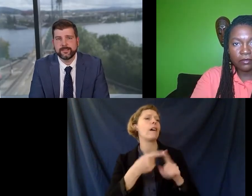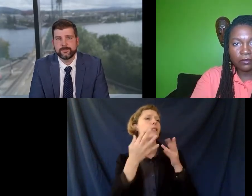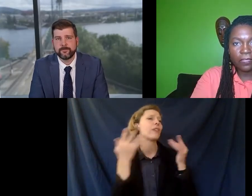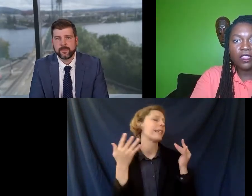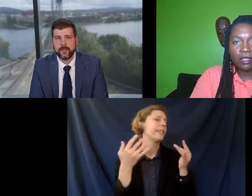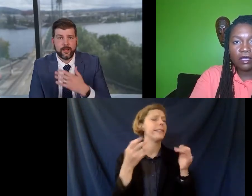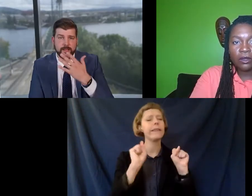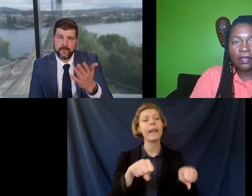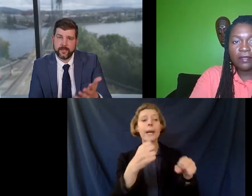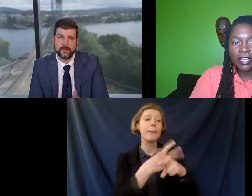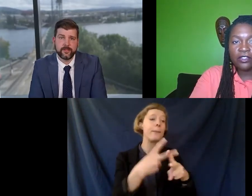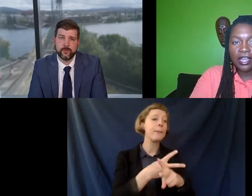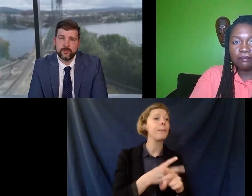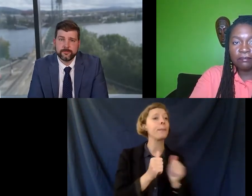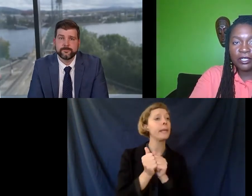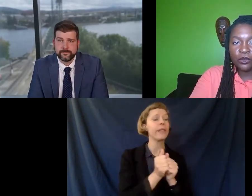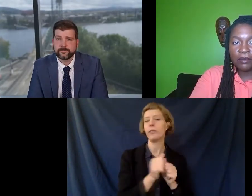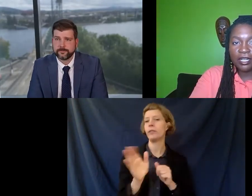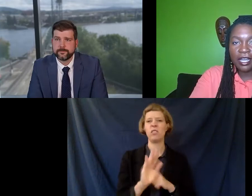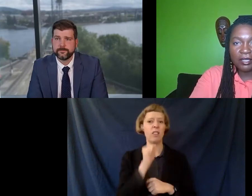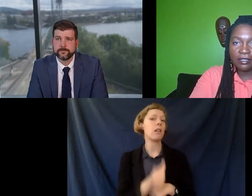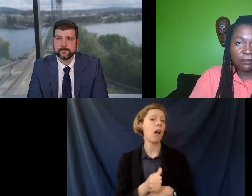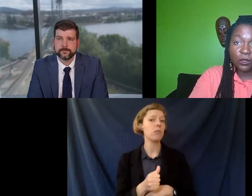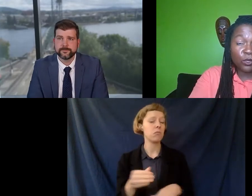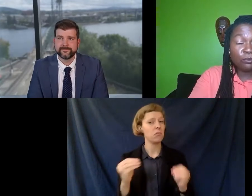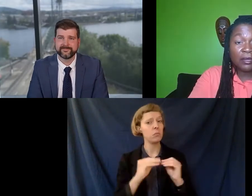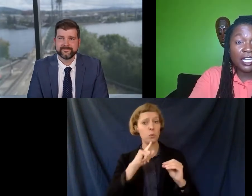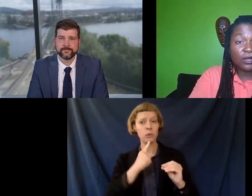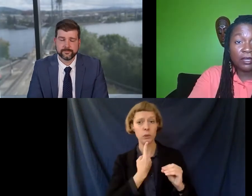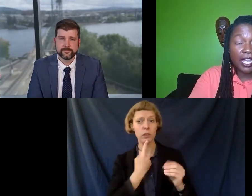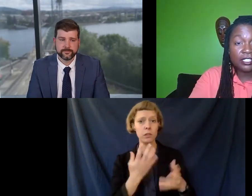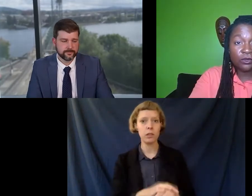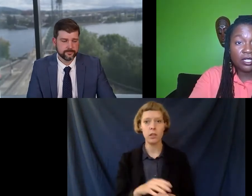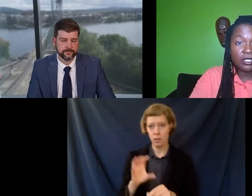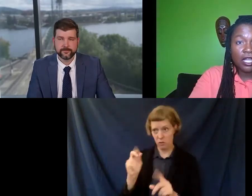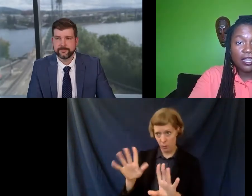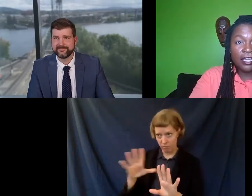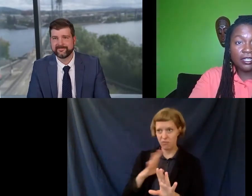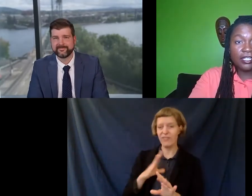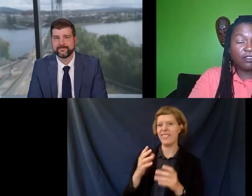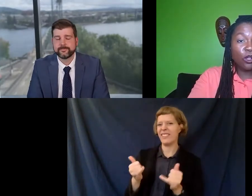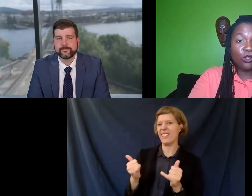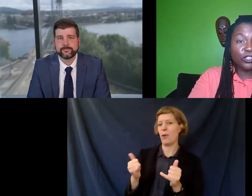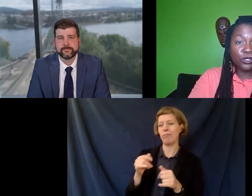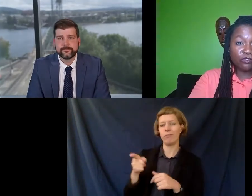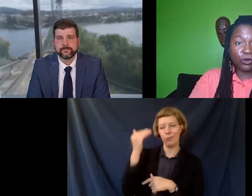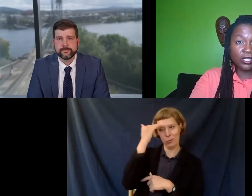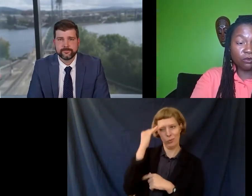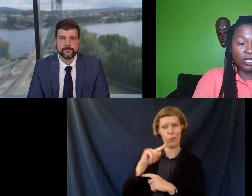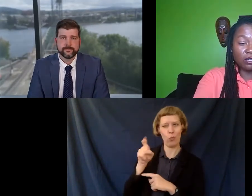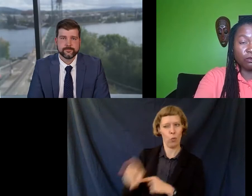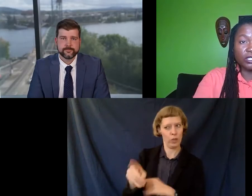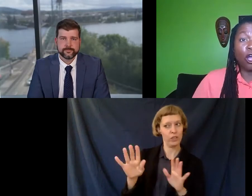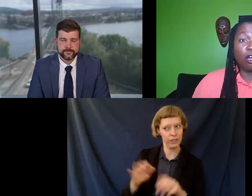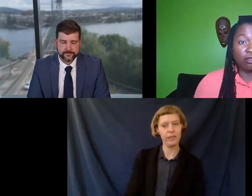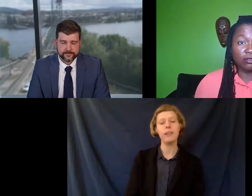alongside us. I hear that. But you can probably guess what I'm going to ask you is, then given all the uses of